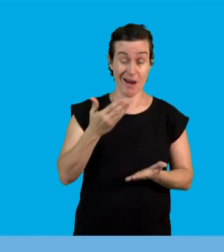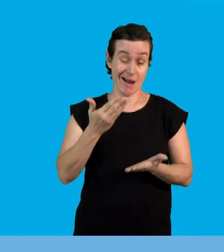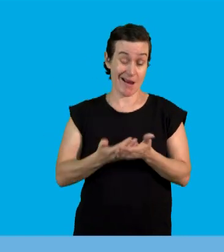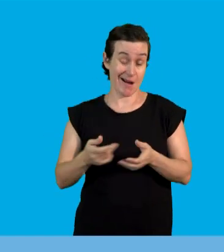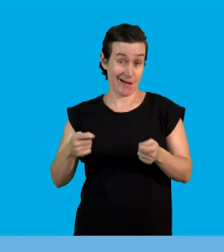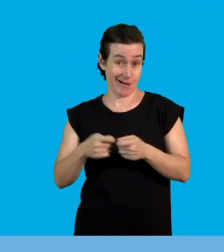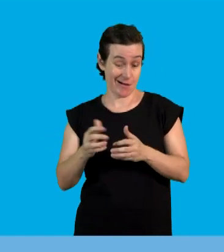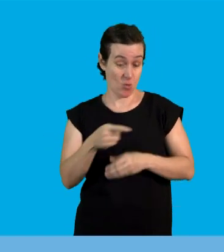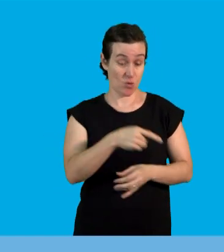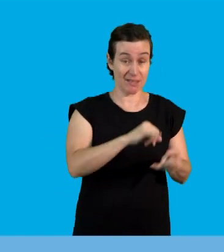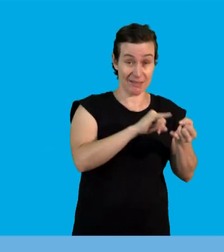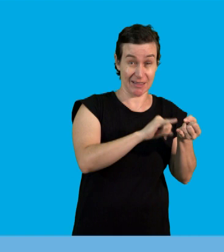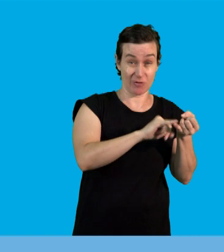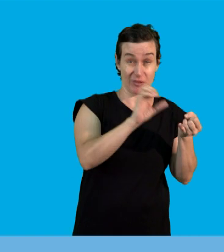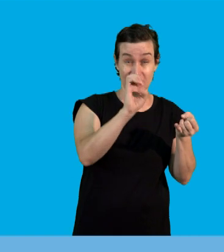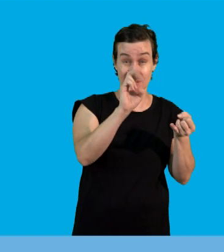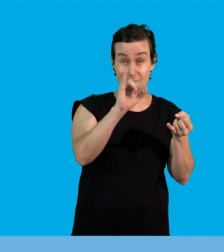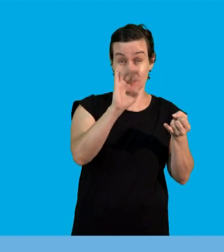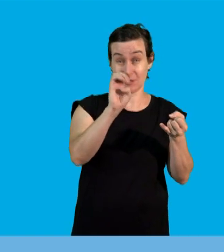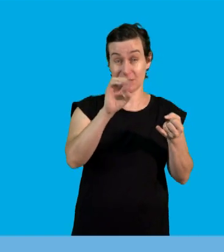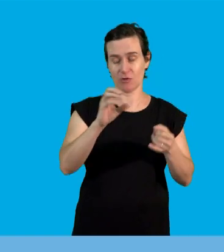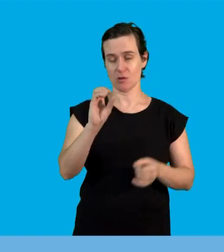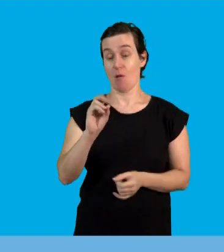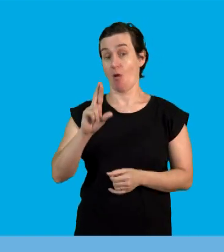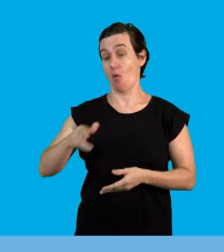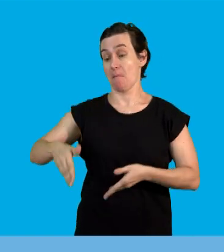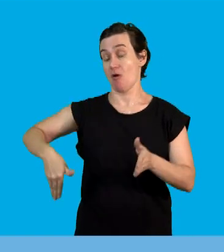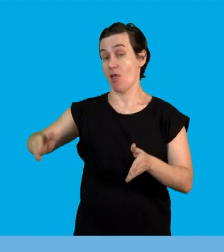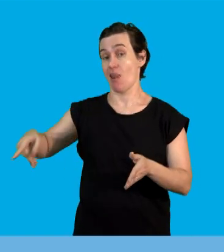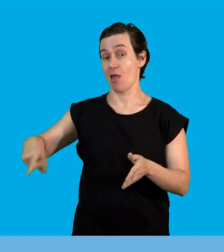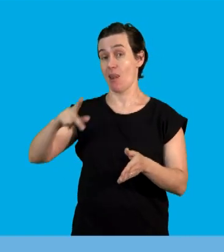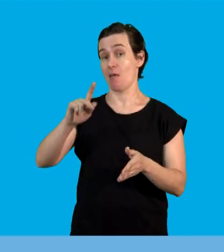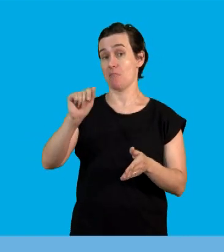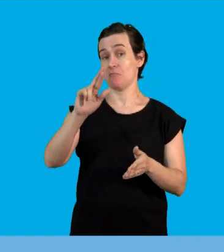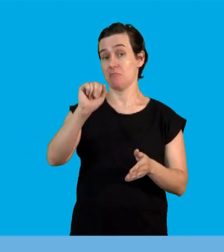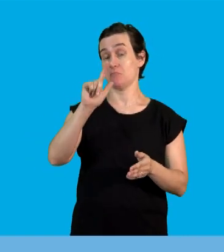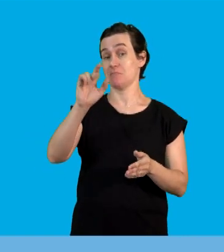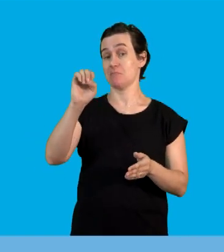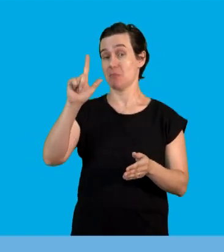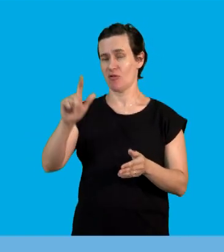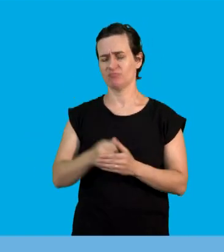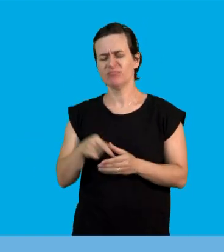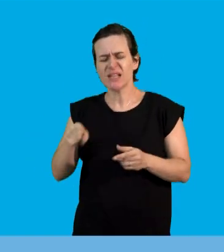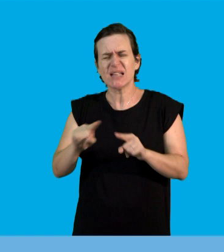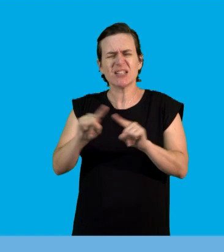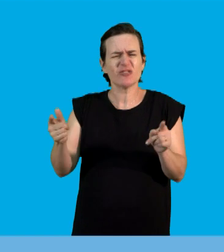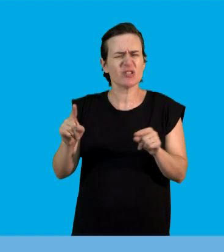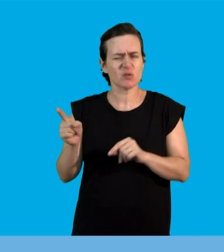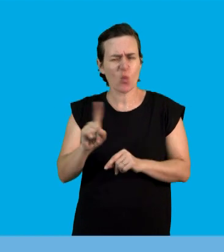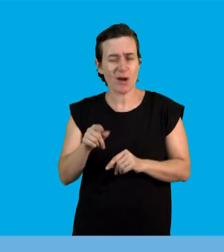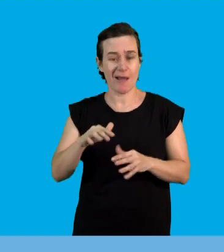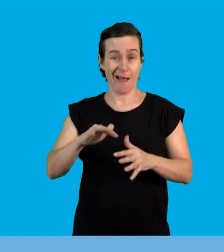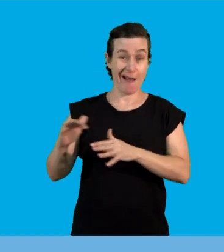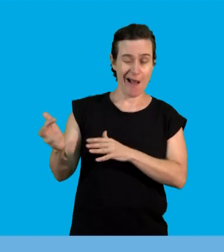bulbs can either be connected in series or connected in parallel. Now the main difference between those two connections is the way in which the